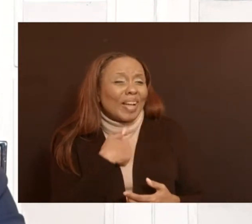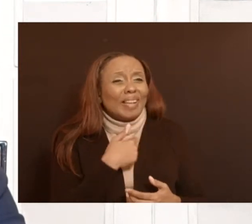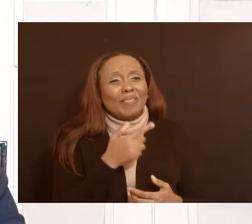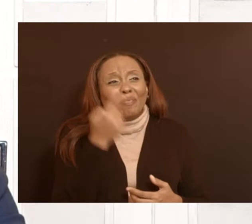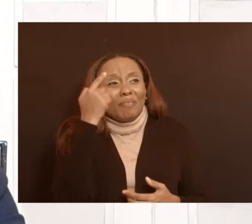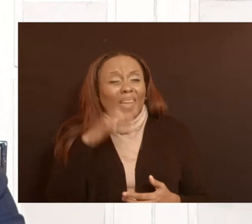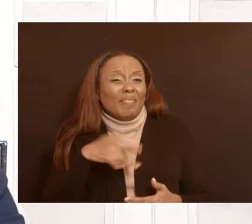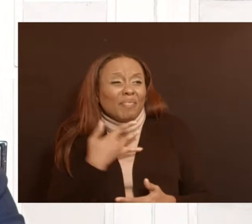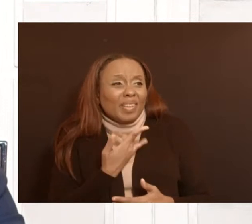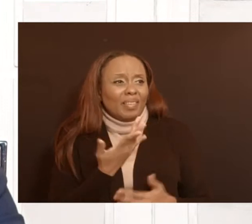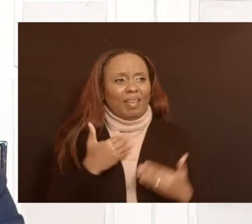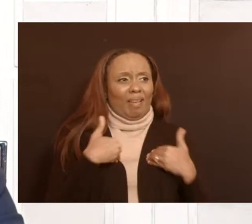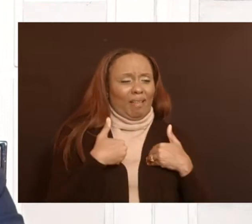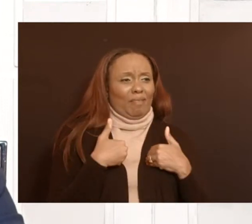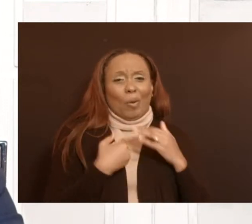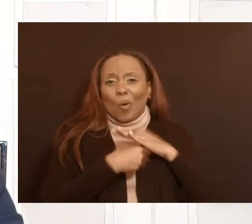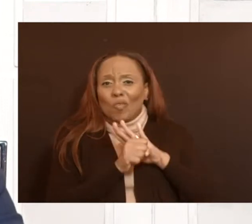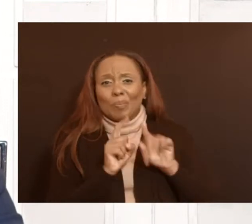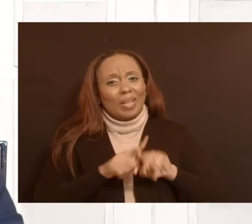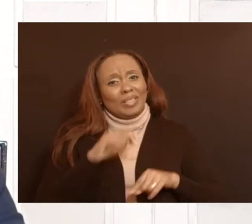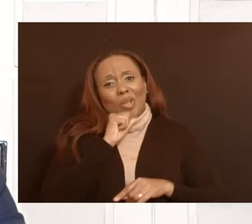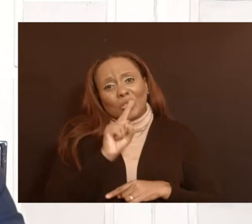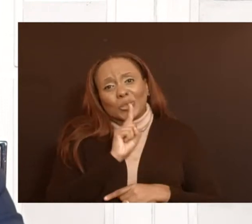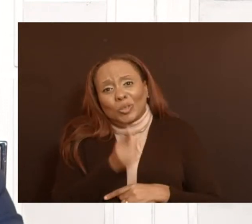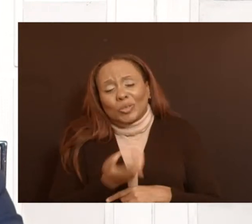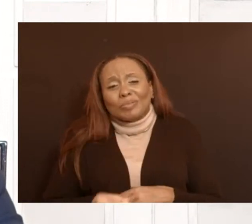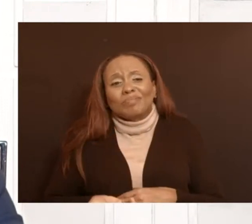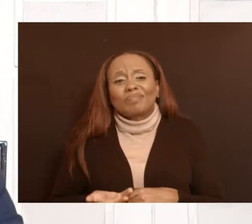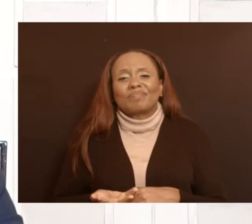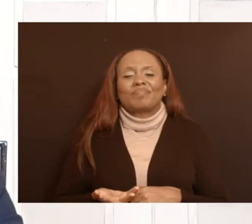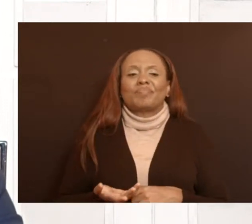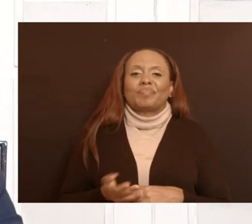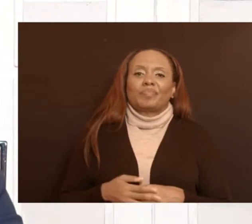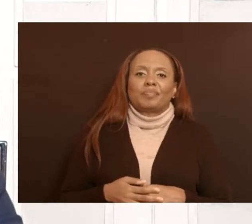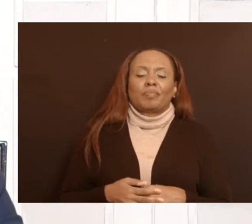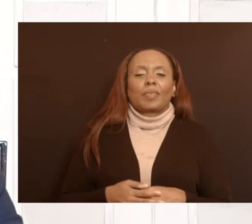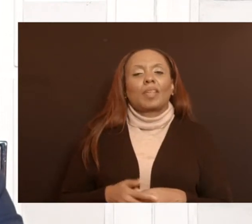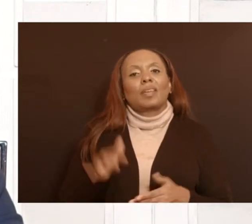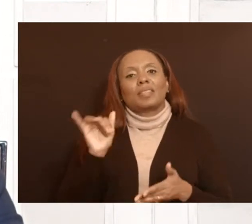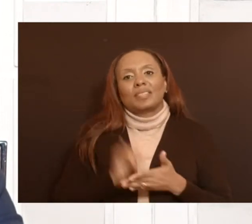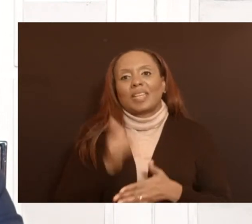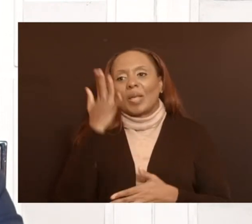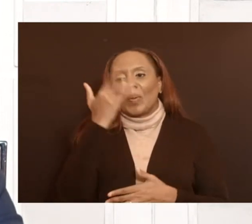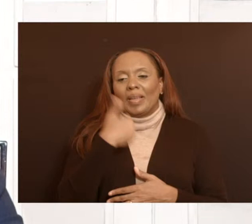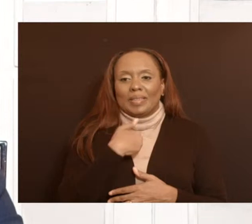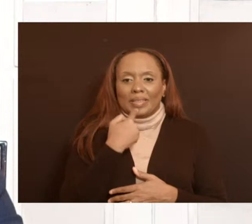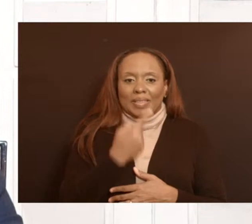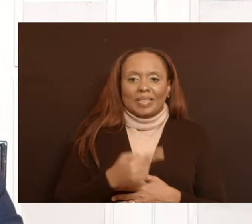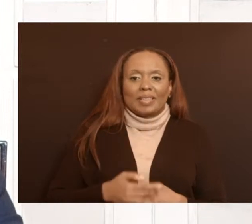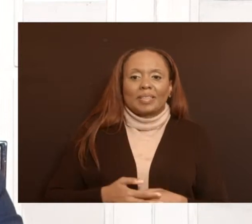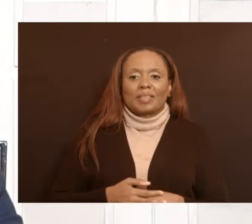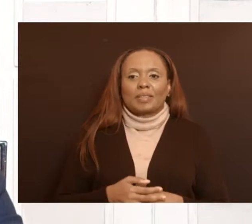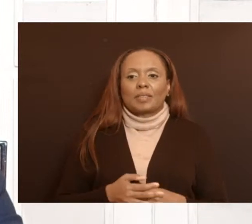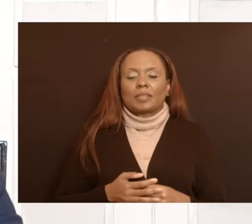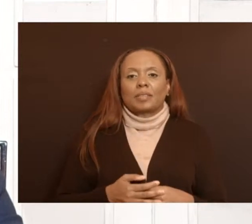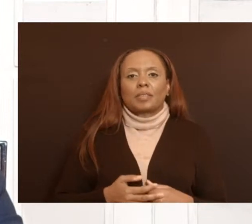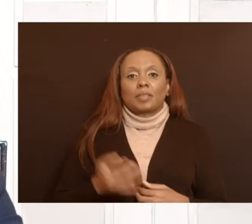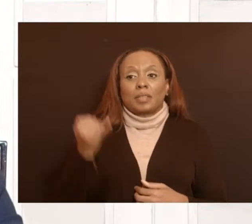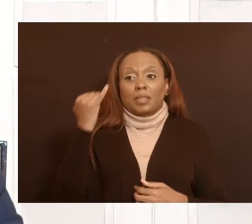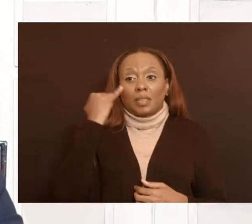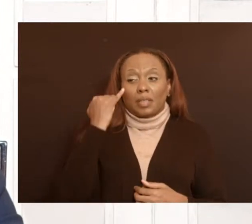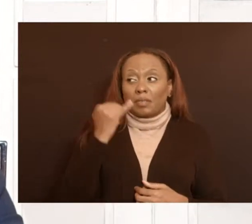So, this is why I said when I spoke to the country minutes ago, if there's any